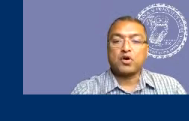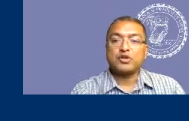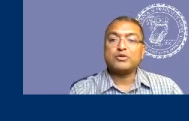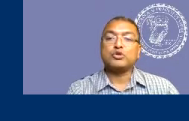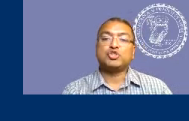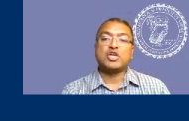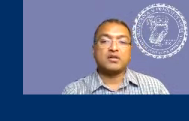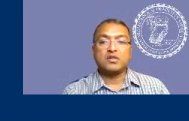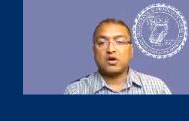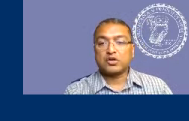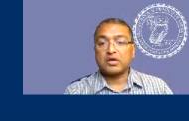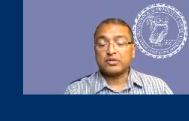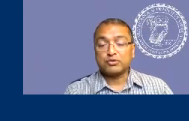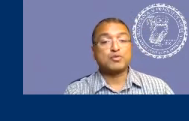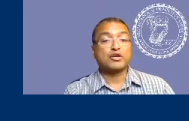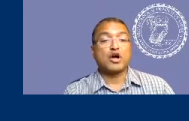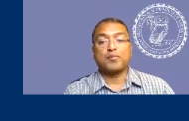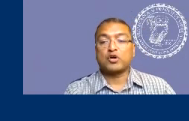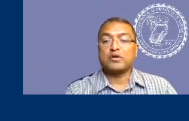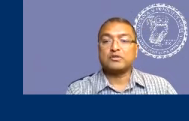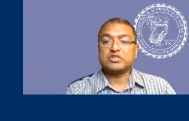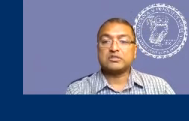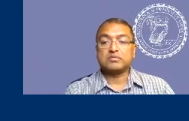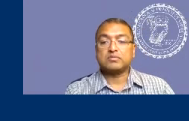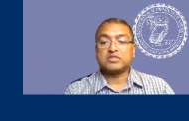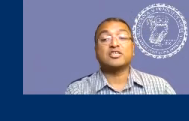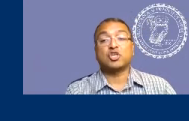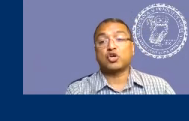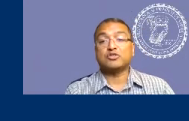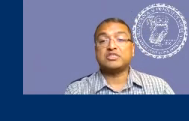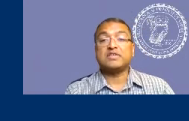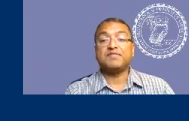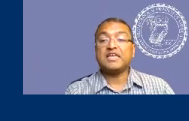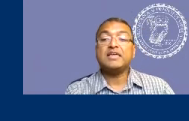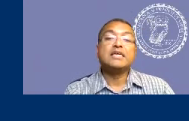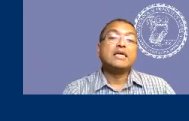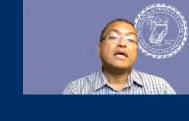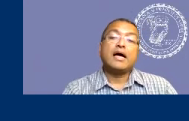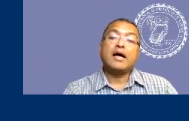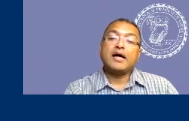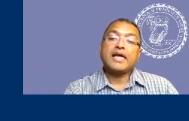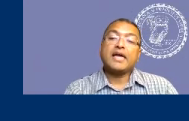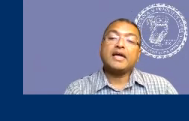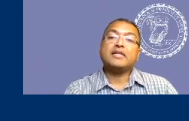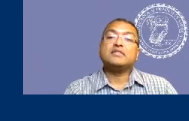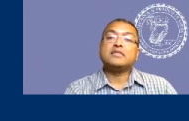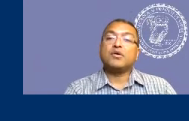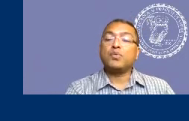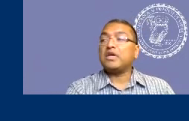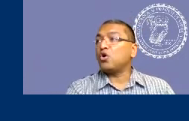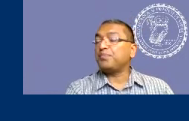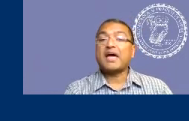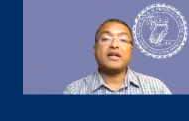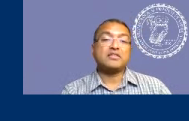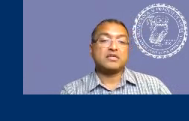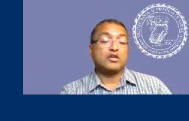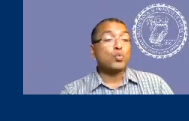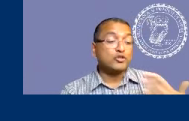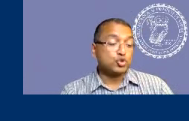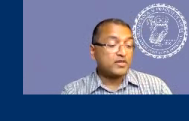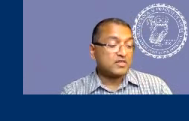be up on our YouTube channel or, uh, youtube.com archaeology slash archaeology tv. Uh, and we hope